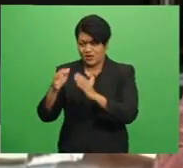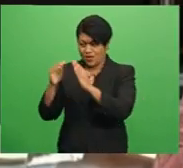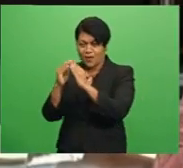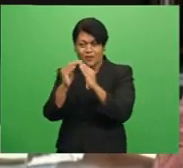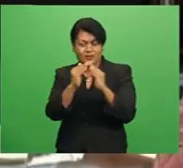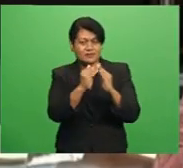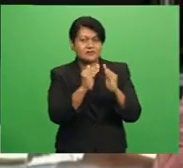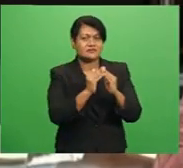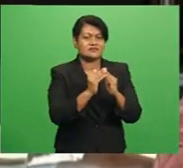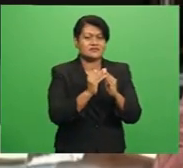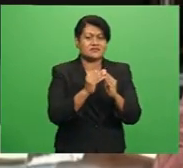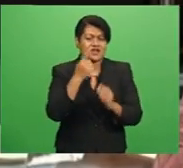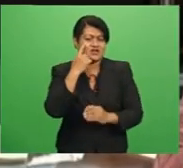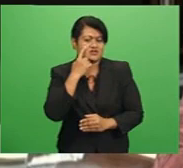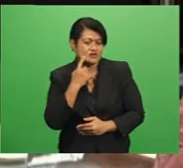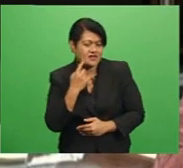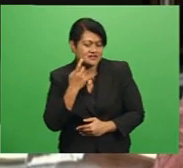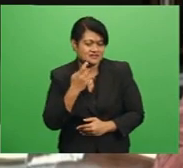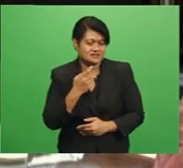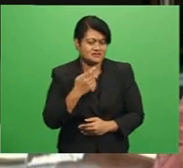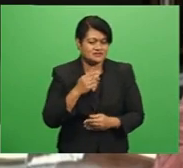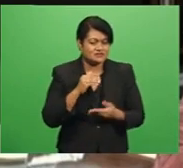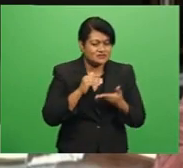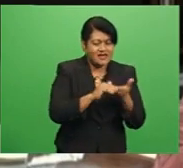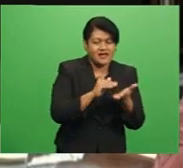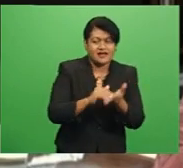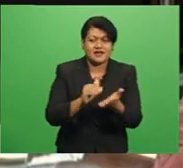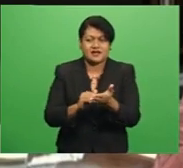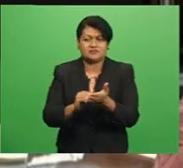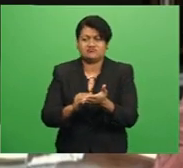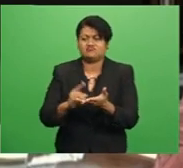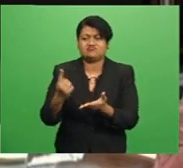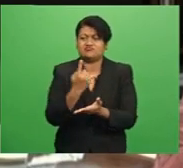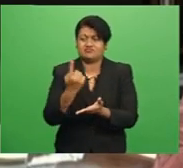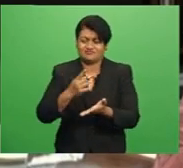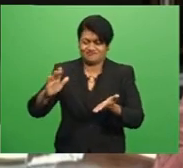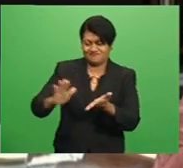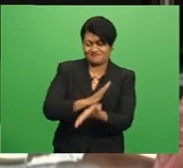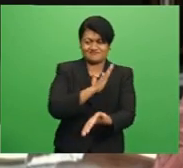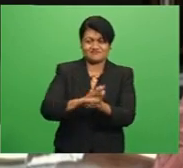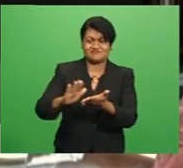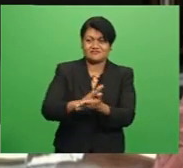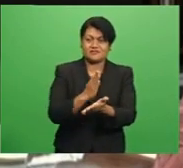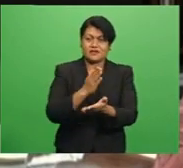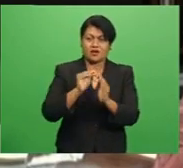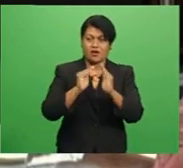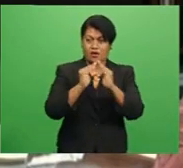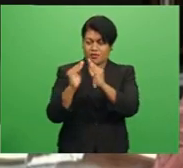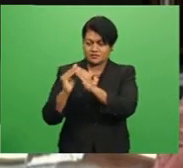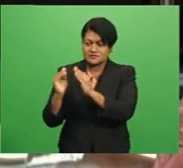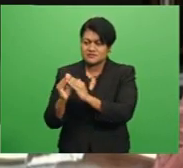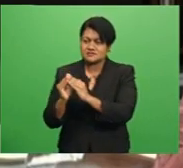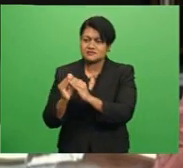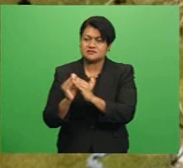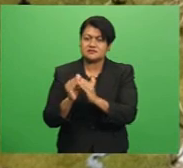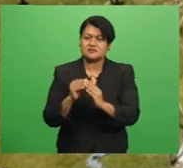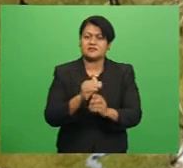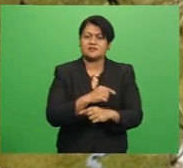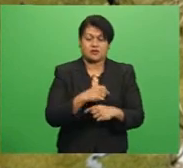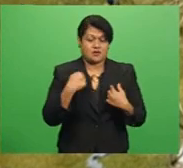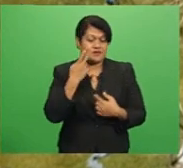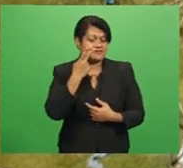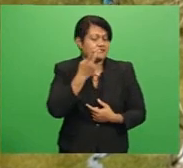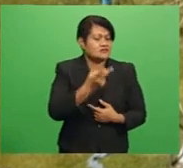attending to those who are badly affected out in the red zone, and we are also visiting